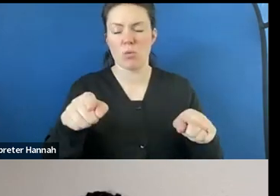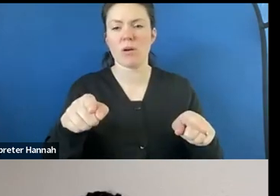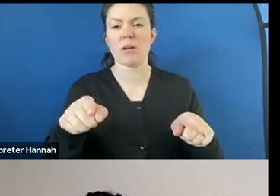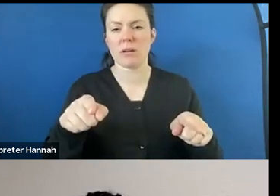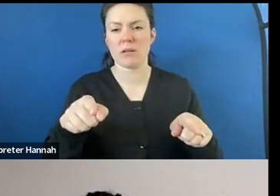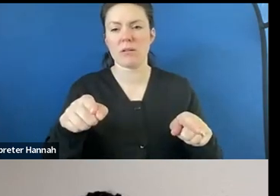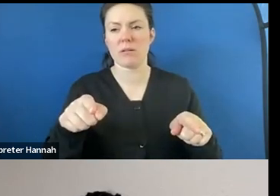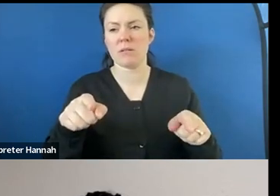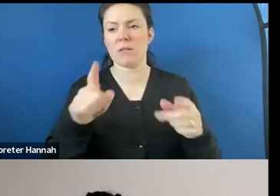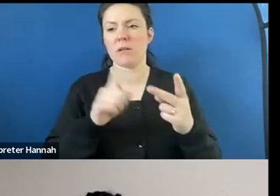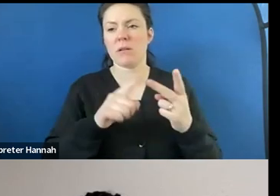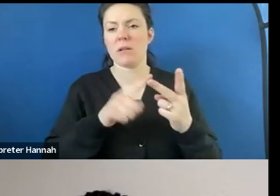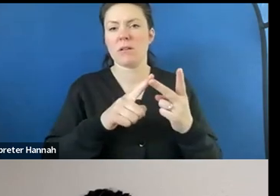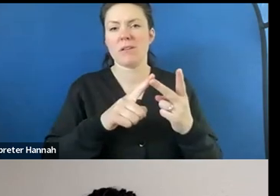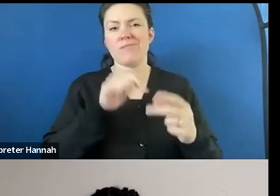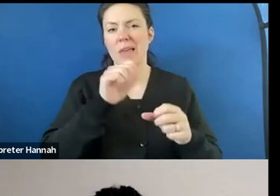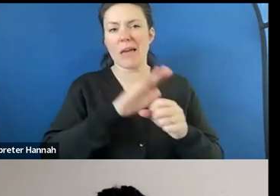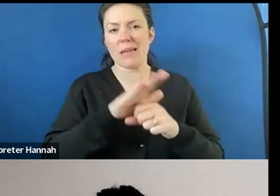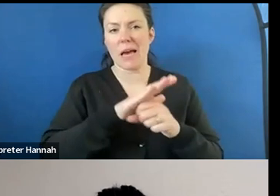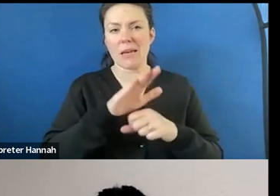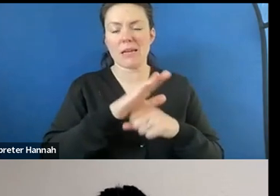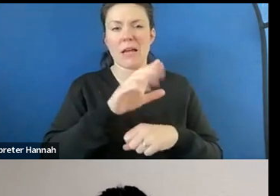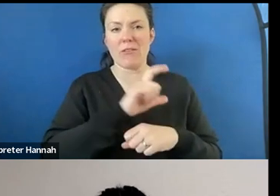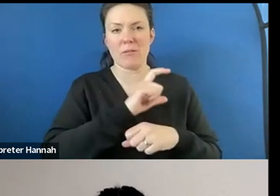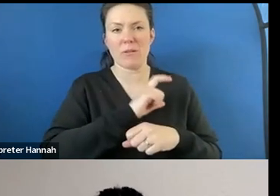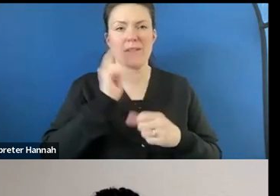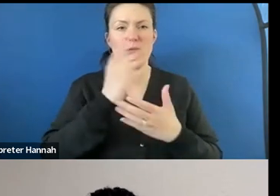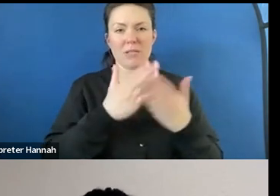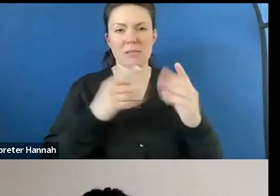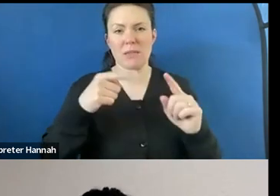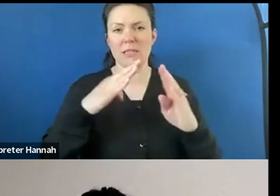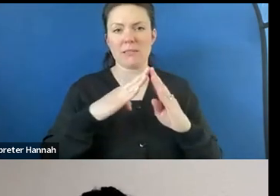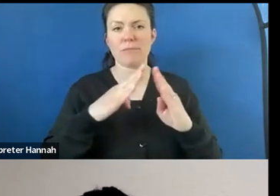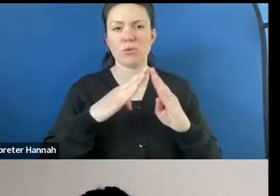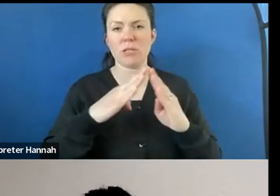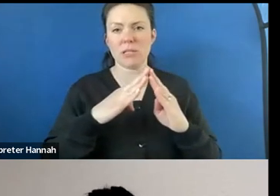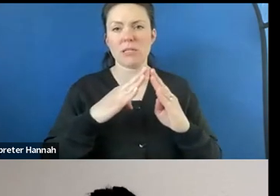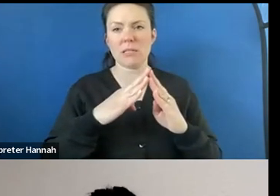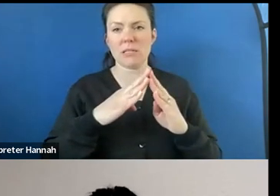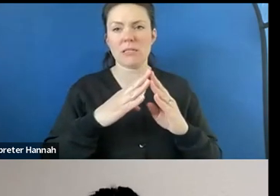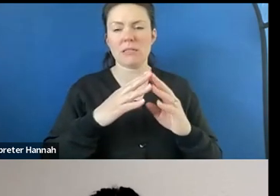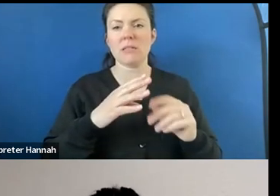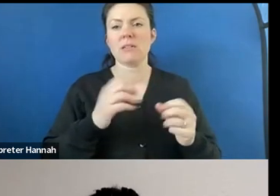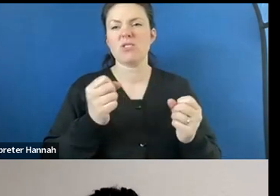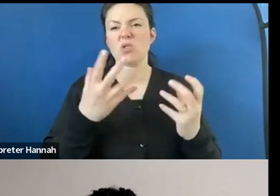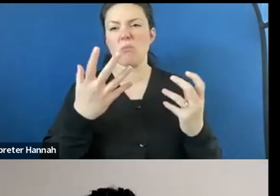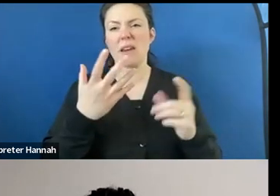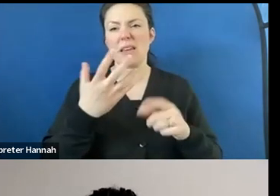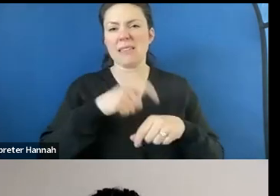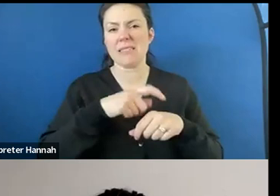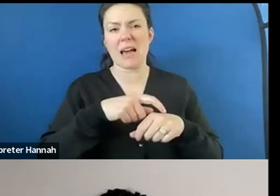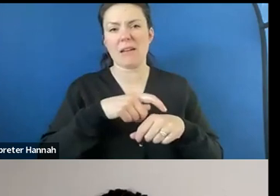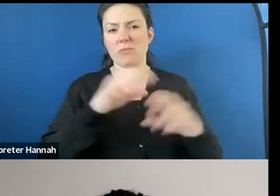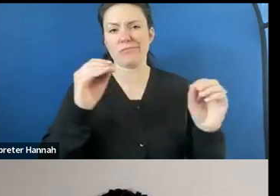due to lack of police officers in some of the communities, they go unreported, or even if